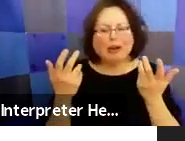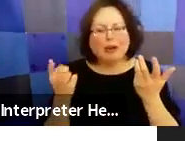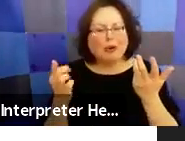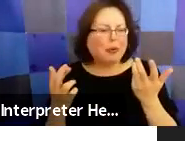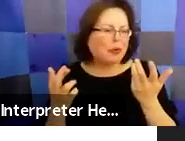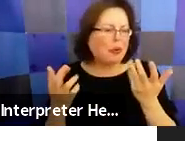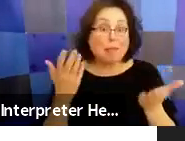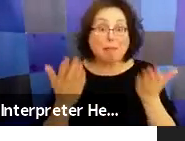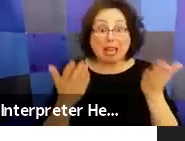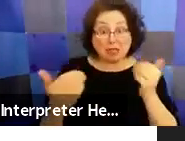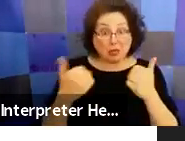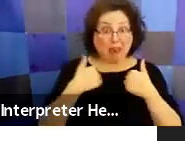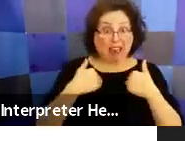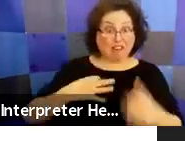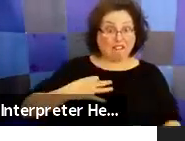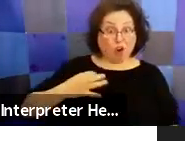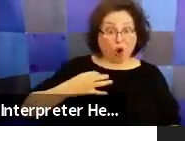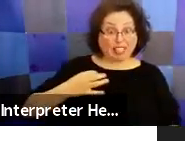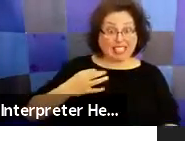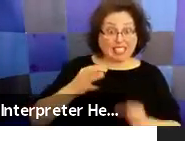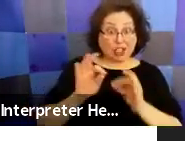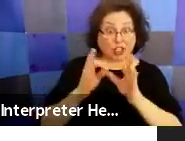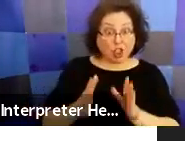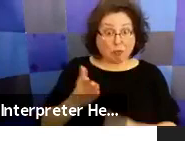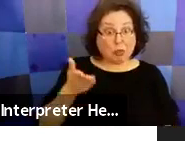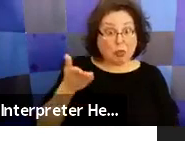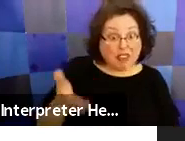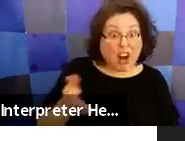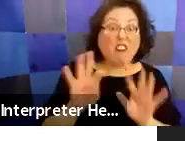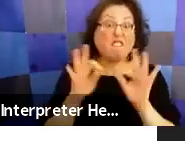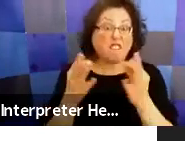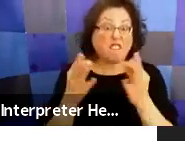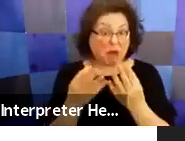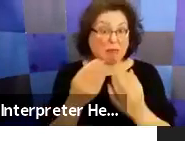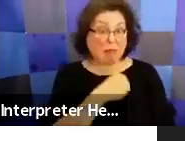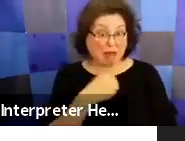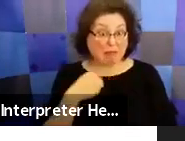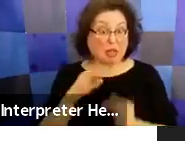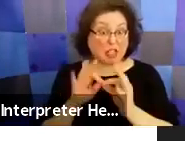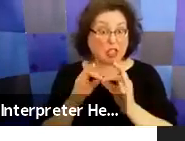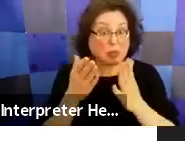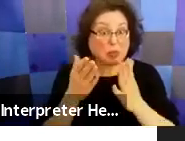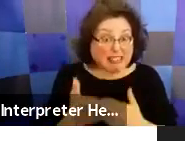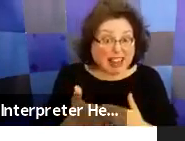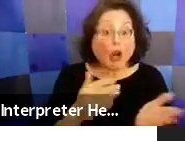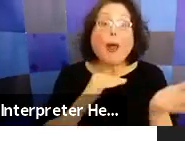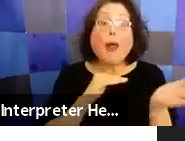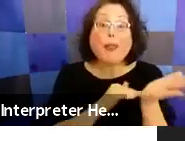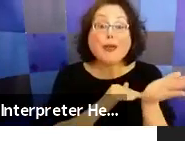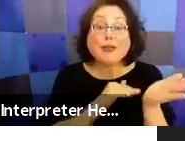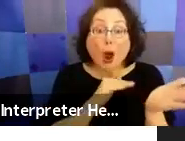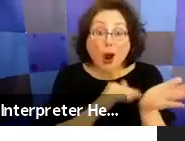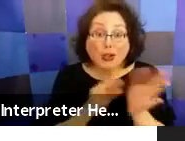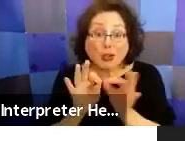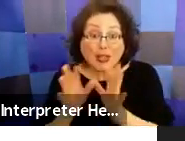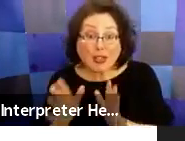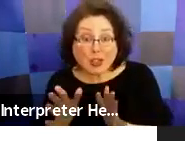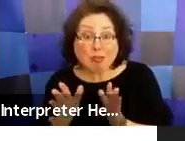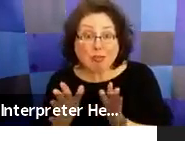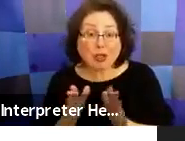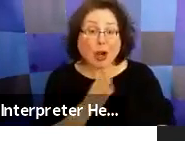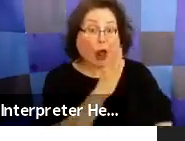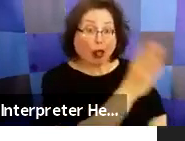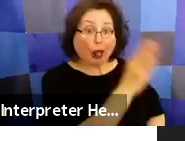maybe there's a volunteer interpreter or a family member interpreting for a doctor or a nurse, and then the doctor and the interpreter talk to each